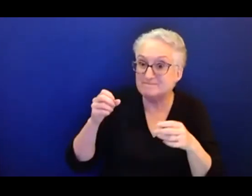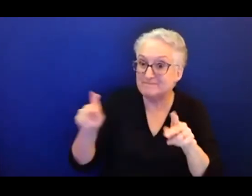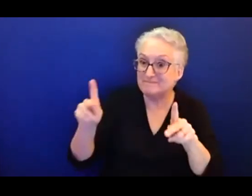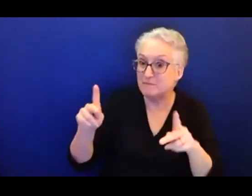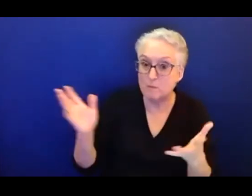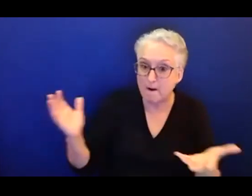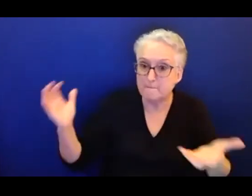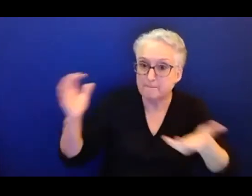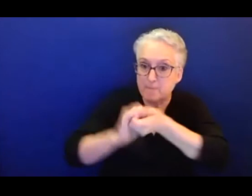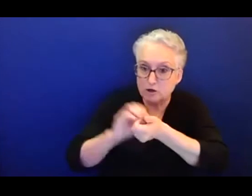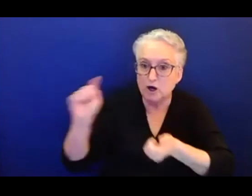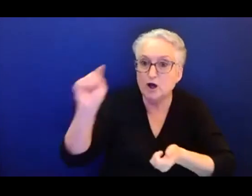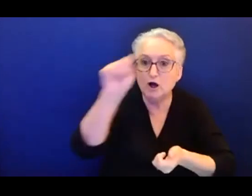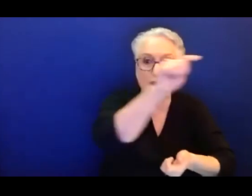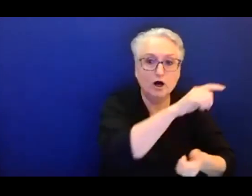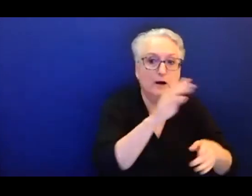experience, resume support,